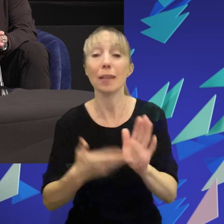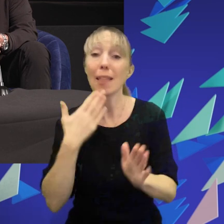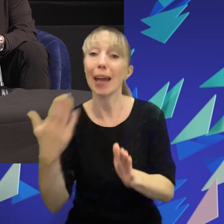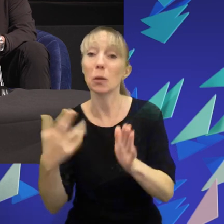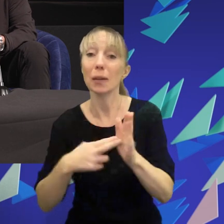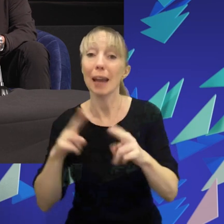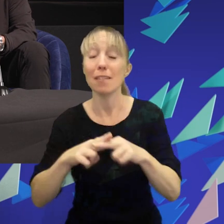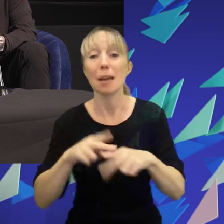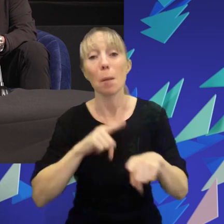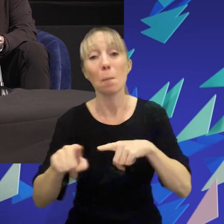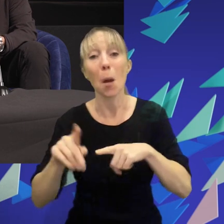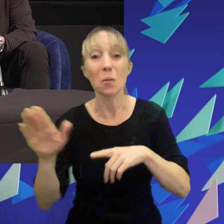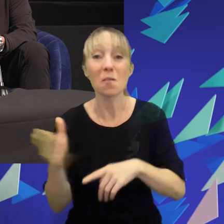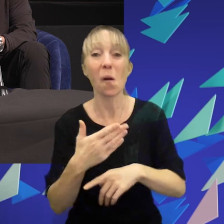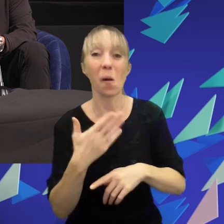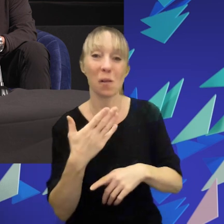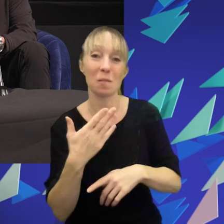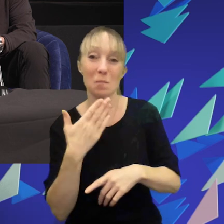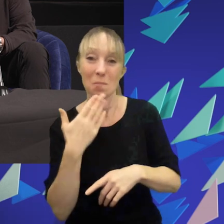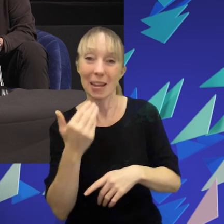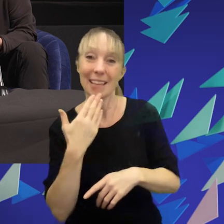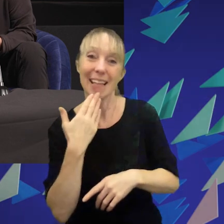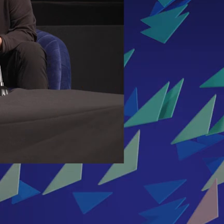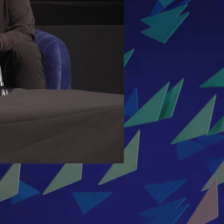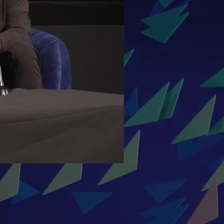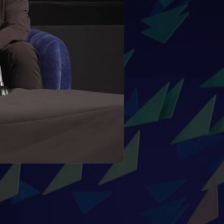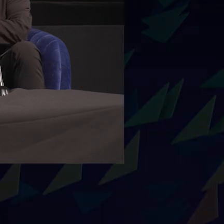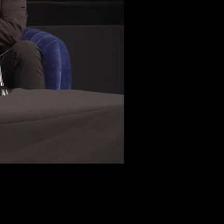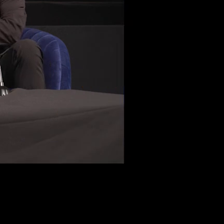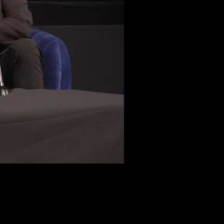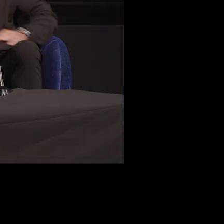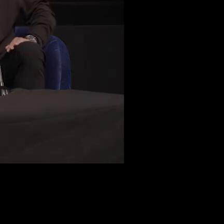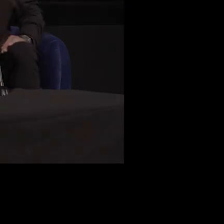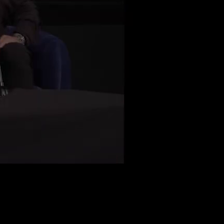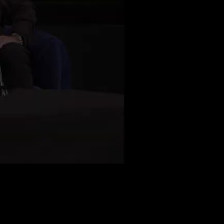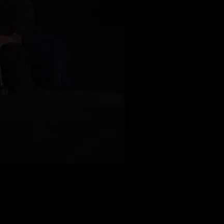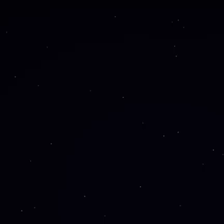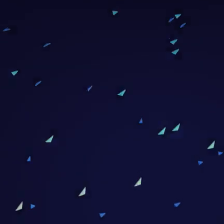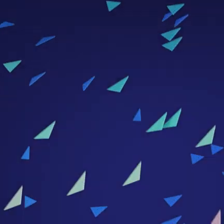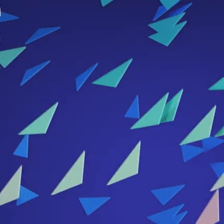most of all, can you please join me in thanking Alejandro González Iñárritu? Thank you very much. Thank you.